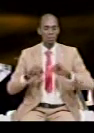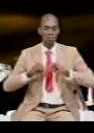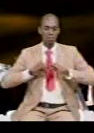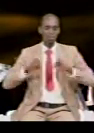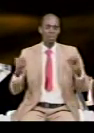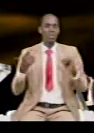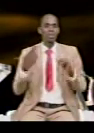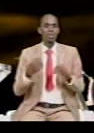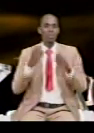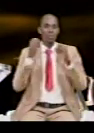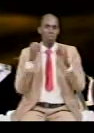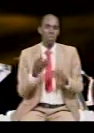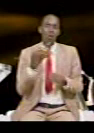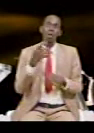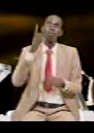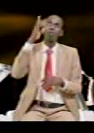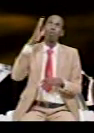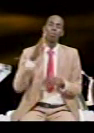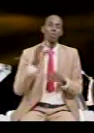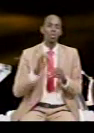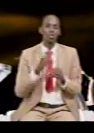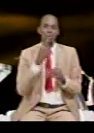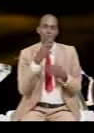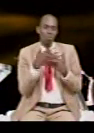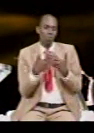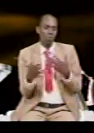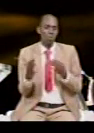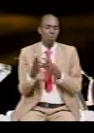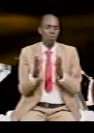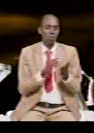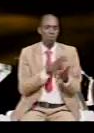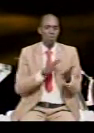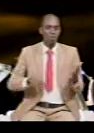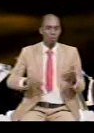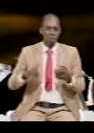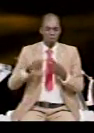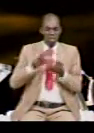the blood of Jesus Christ to cleanse a sinner